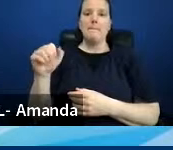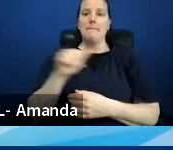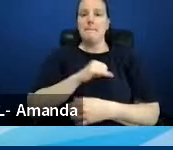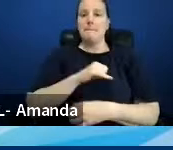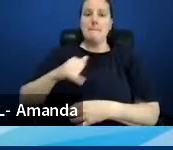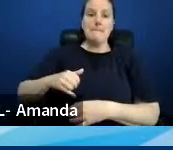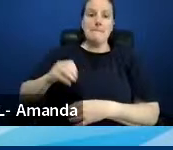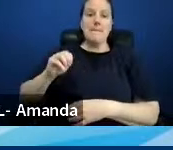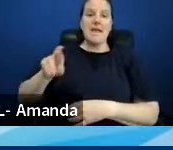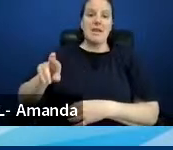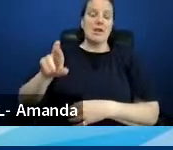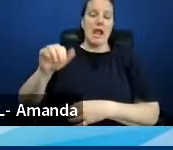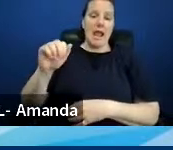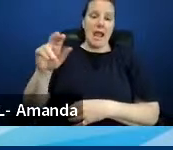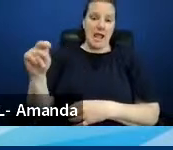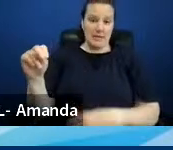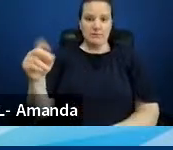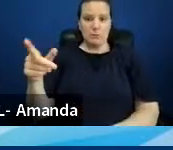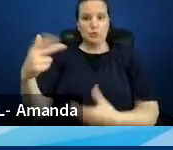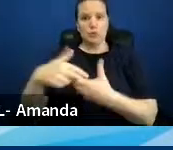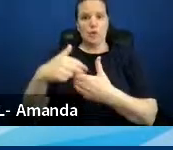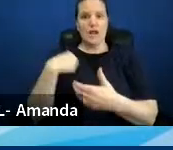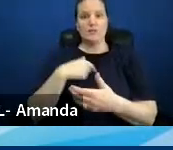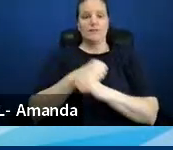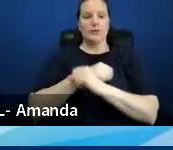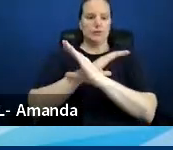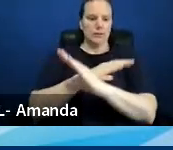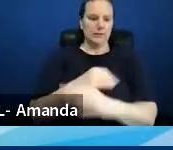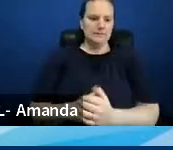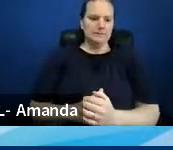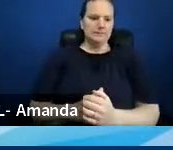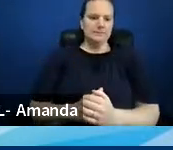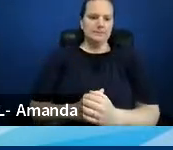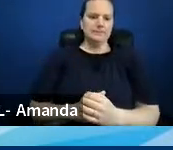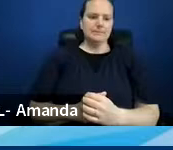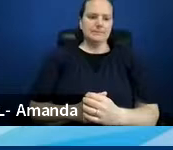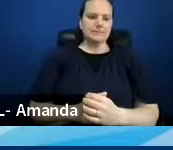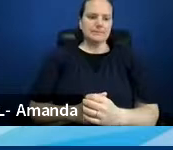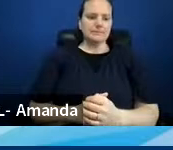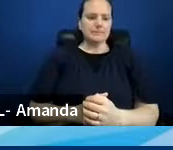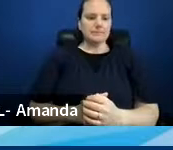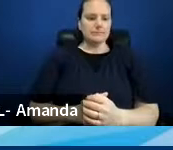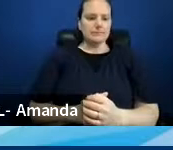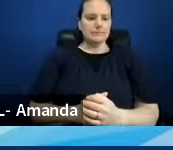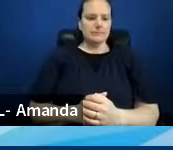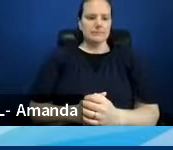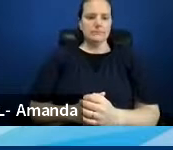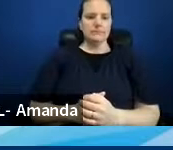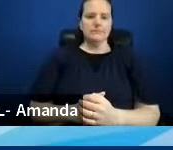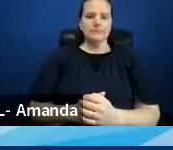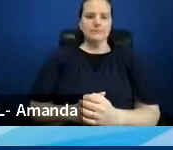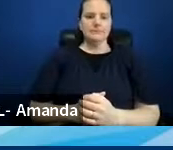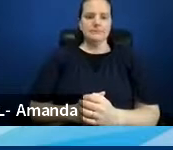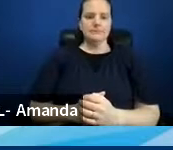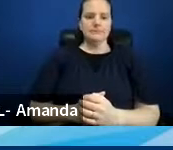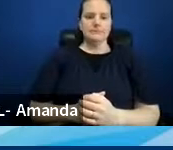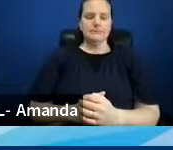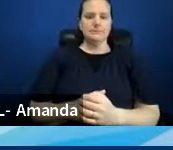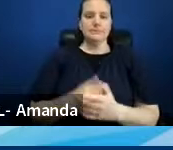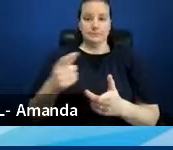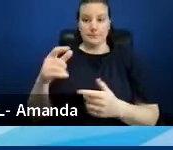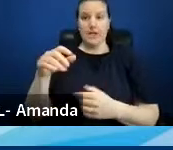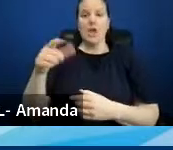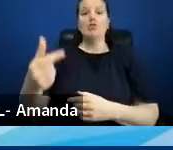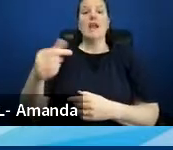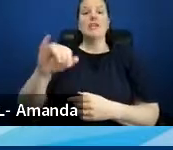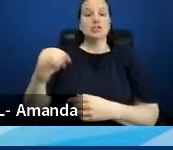virtually. Good morning, everyone. I'm Greg Johnson, IBR Program Administrator. Just want to